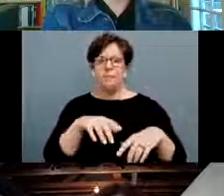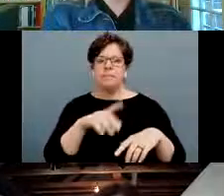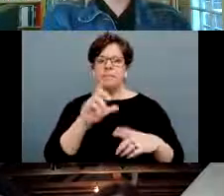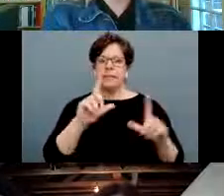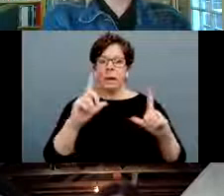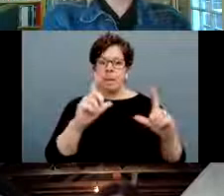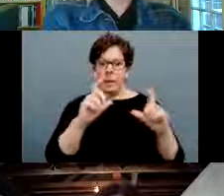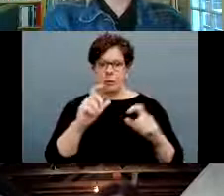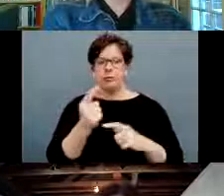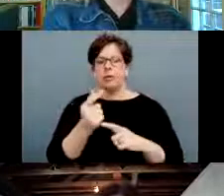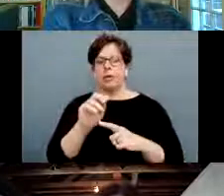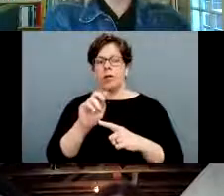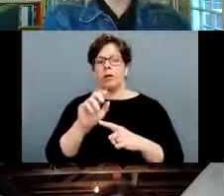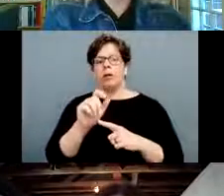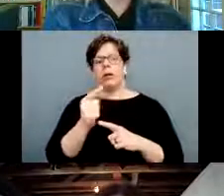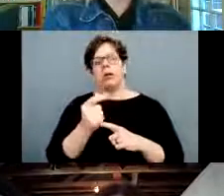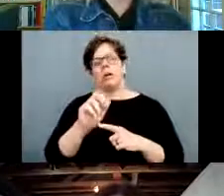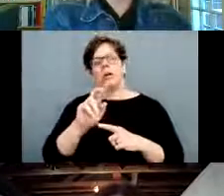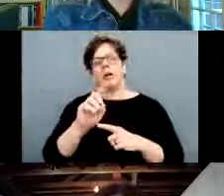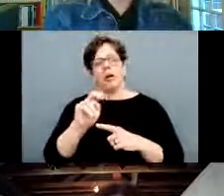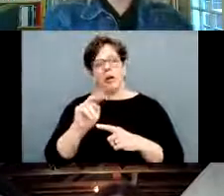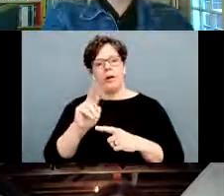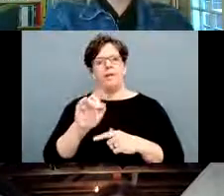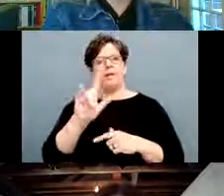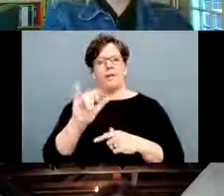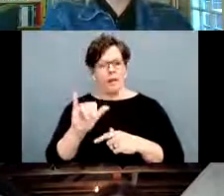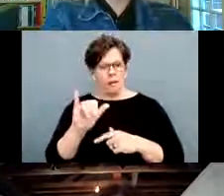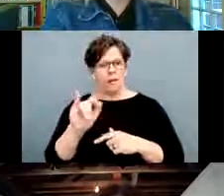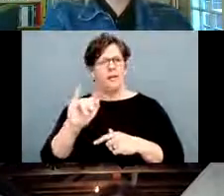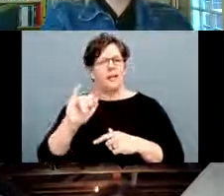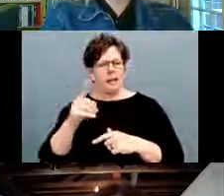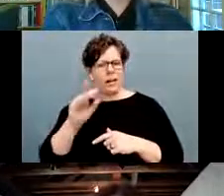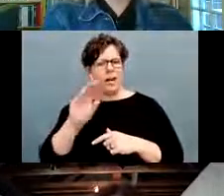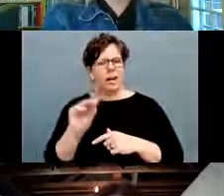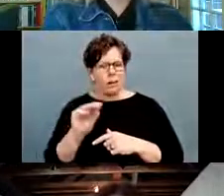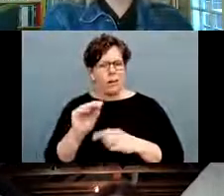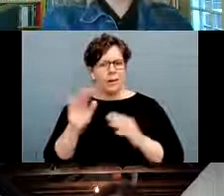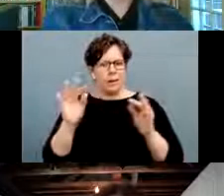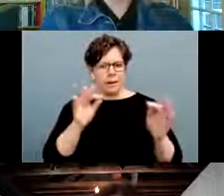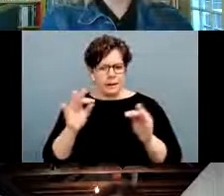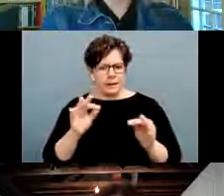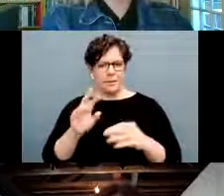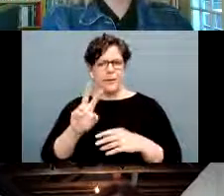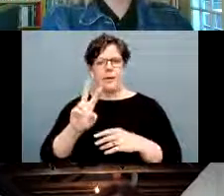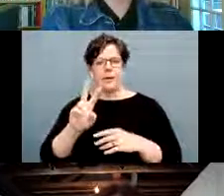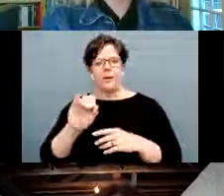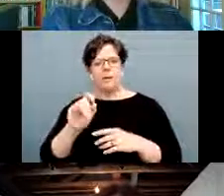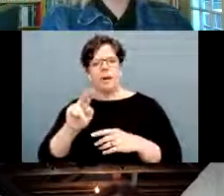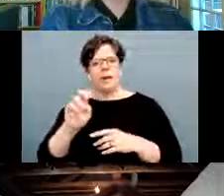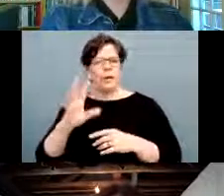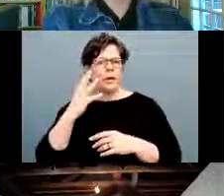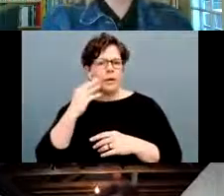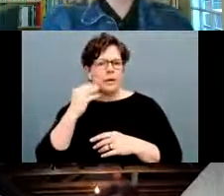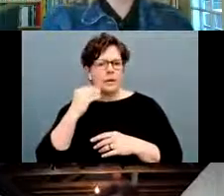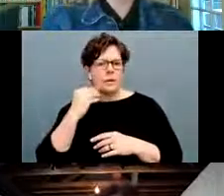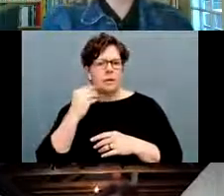Garden Valley, sort of helping describe some of what Valerie was sharing with us about her experience coming to